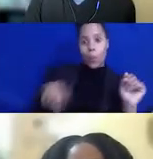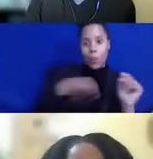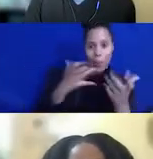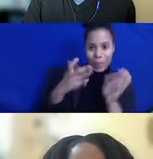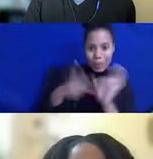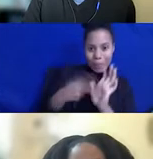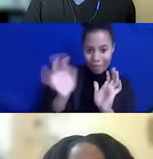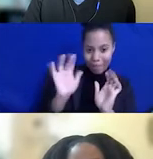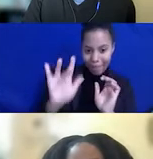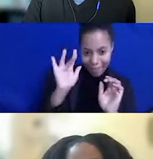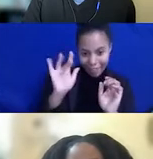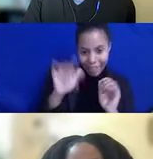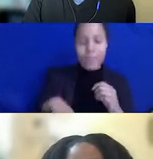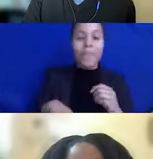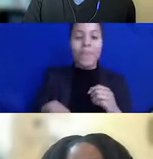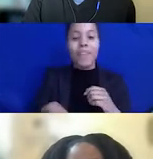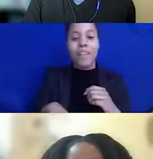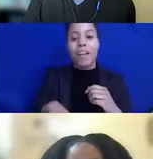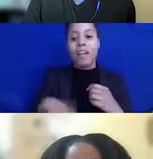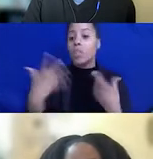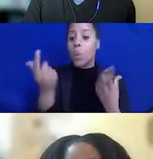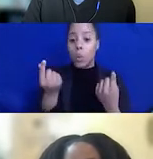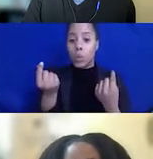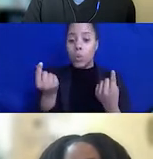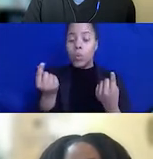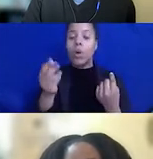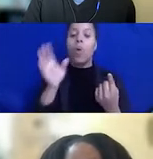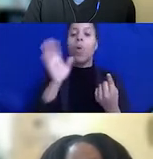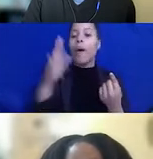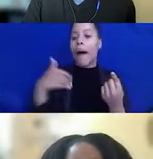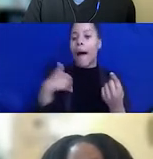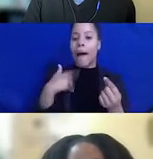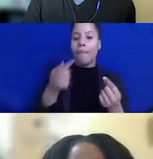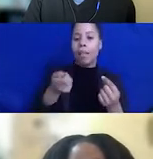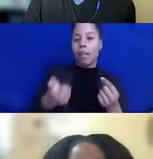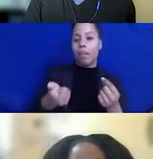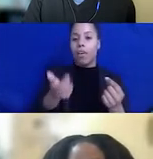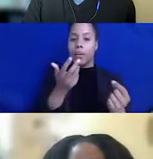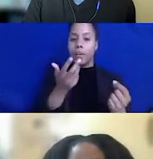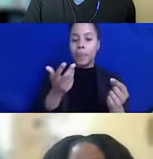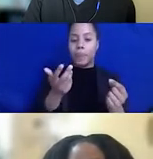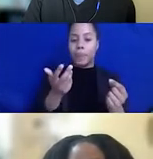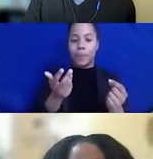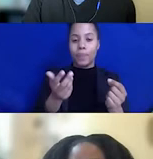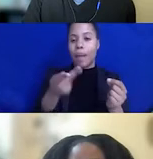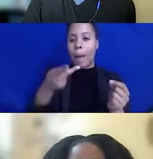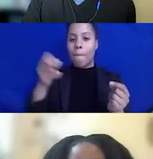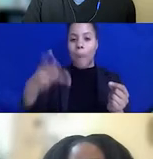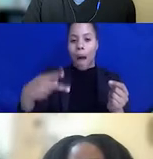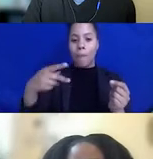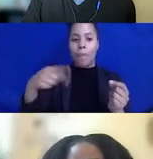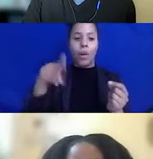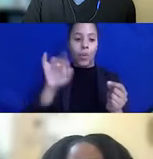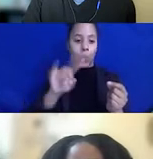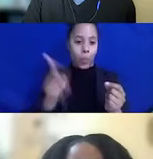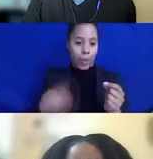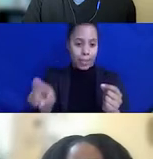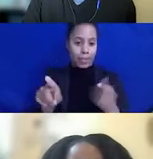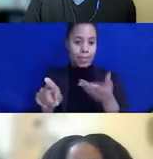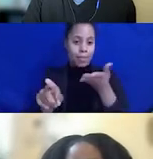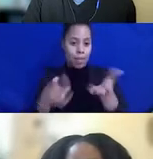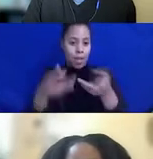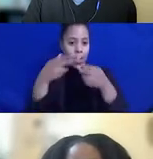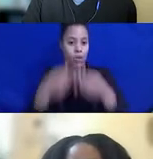going to do is have a little pop quiz about COINTELPRO called What Do You